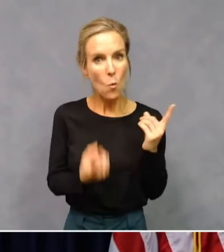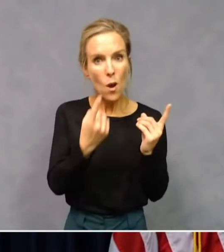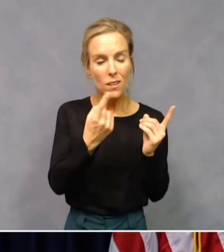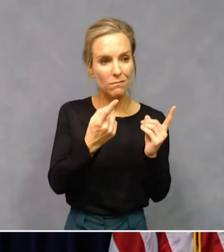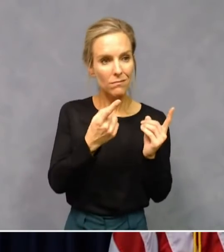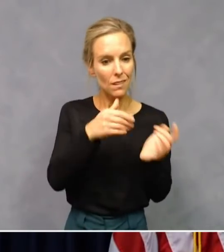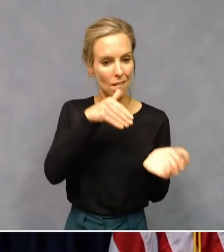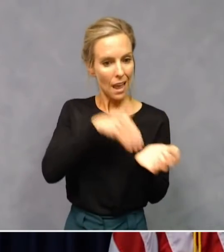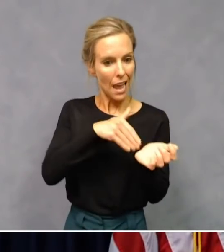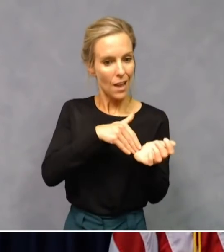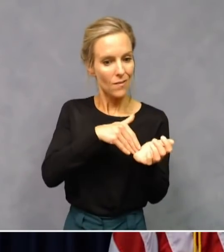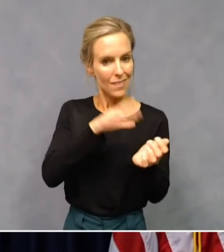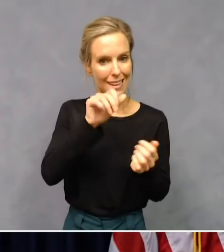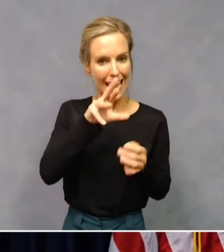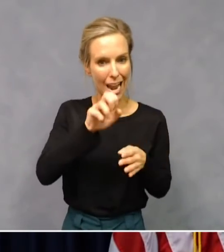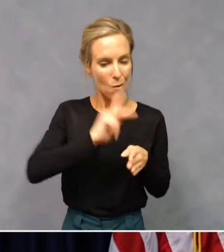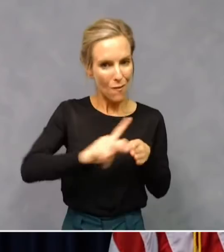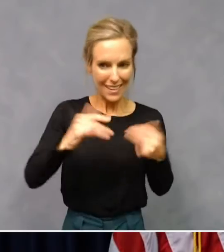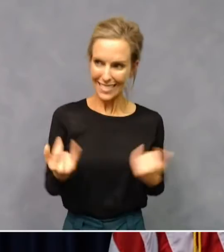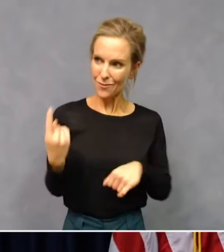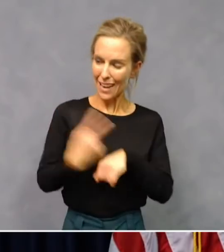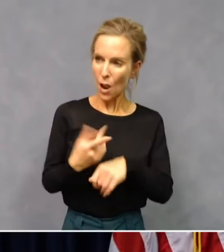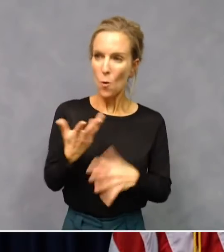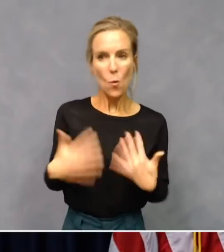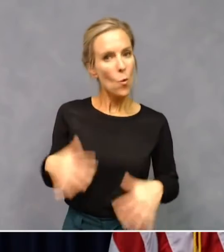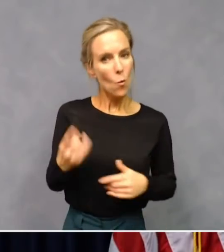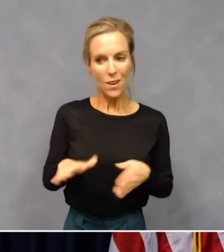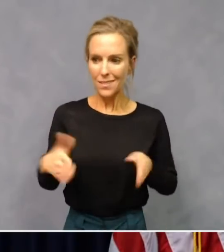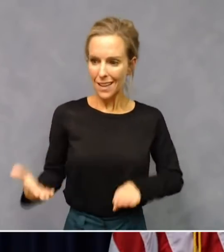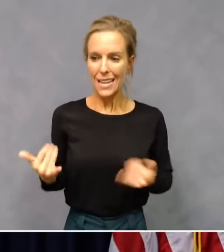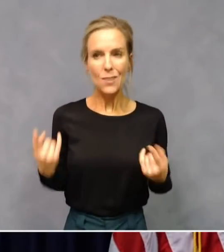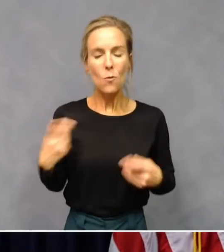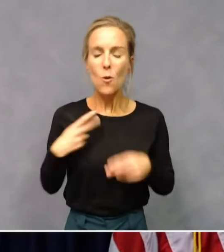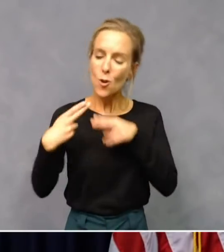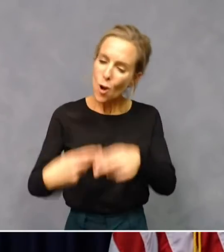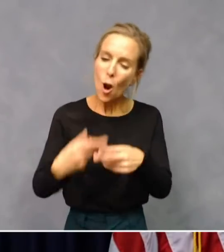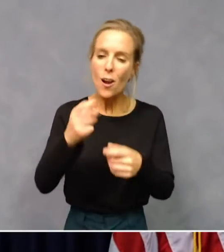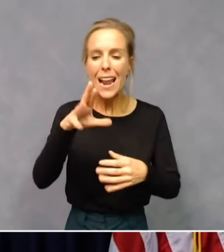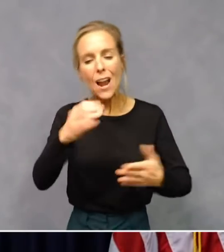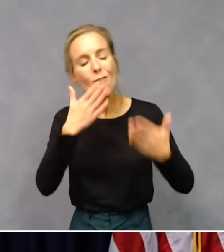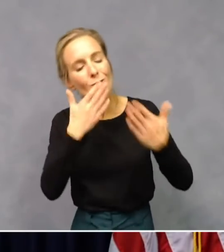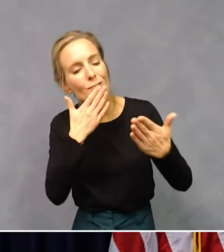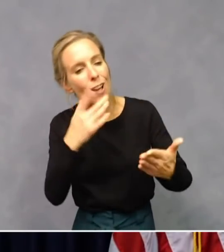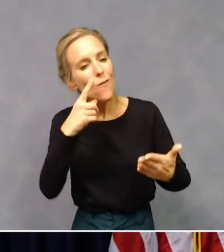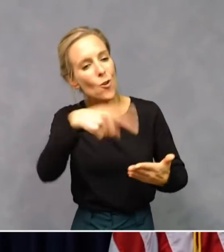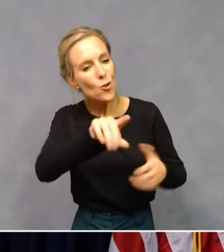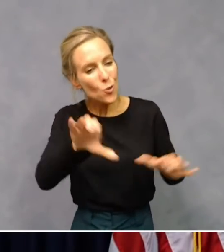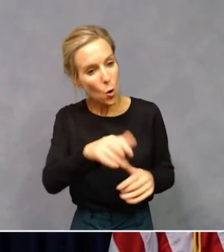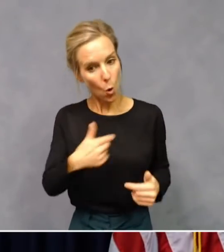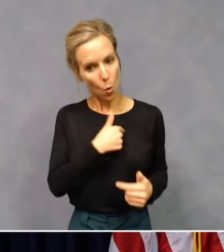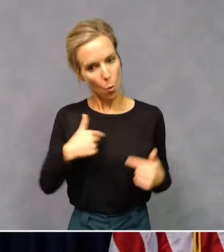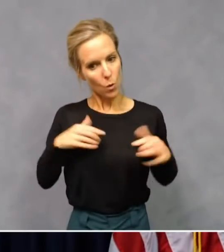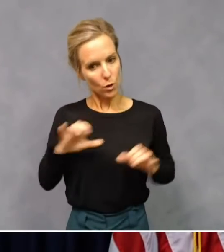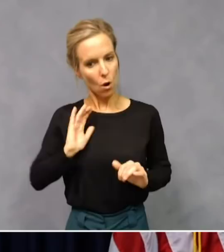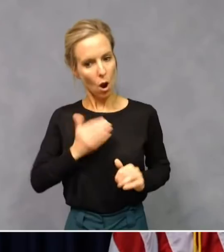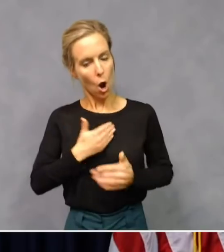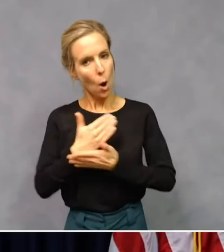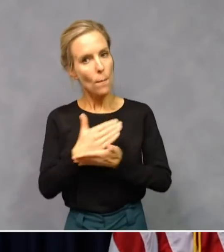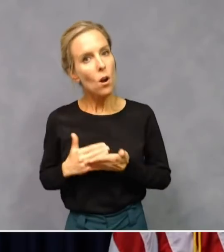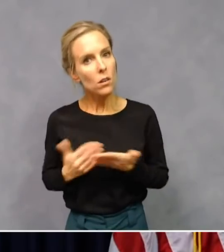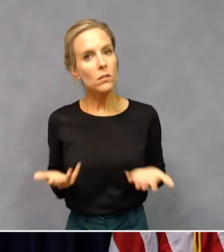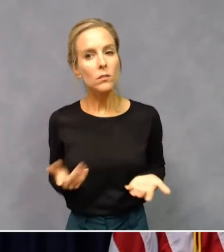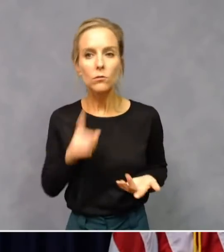today. And we call them heroes and we say, thank you for what you're doing, but do we do our part to truly